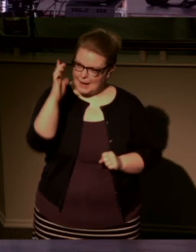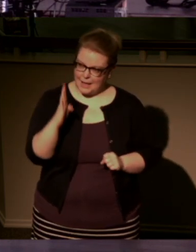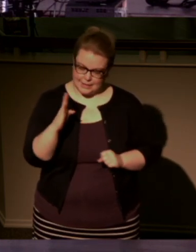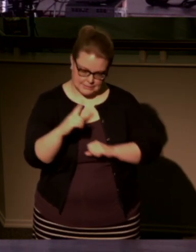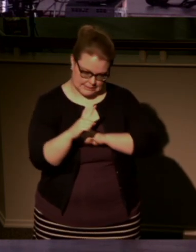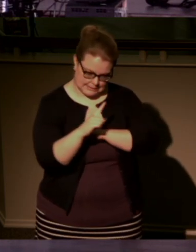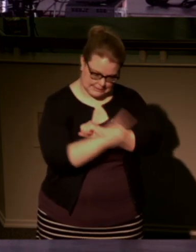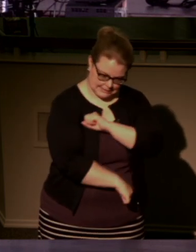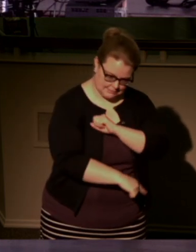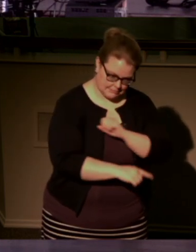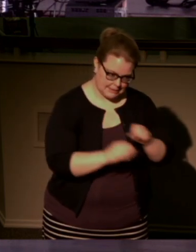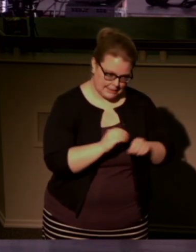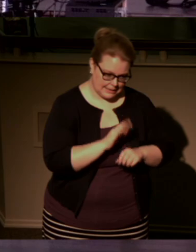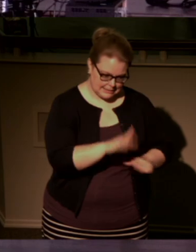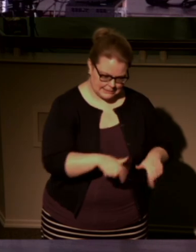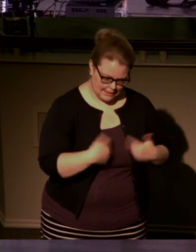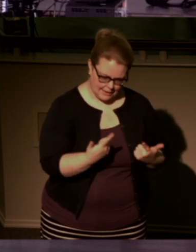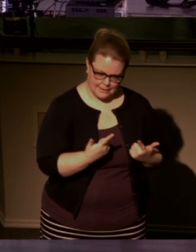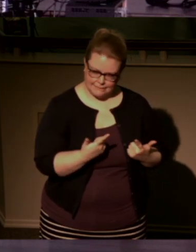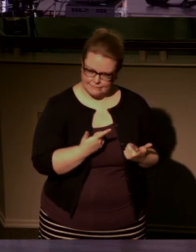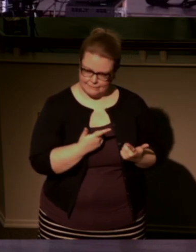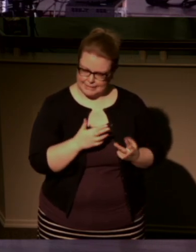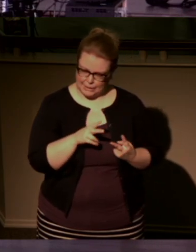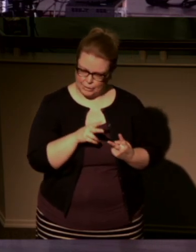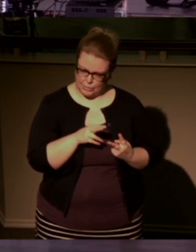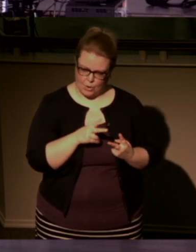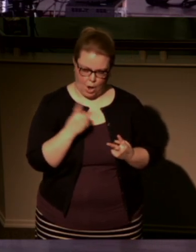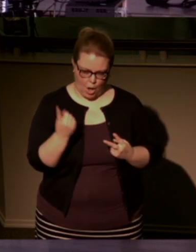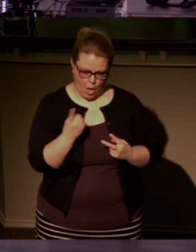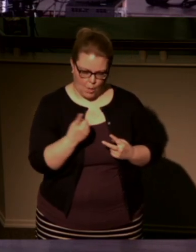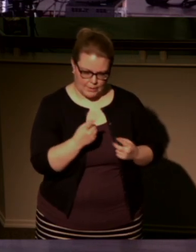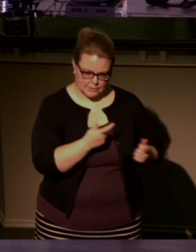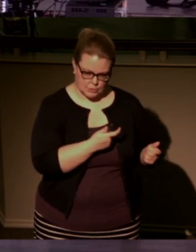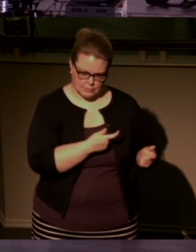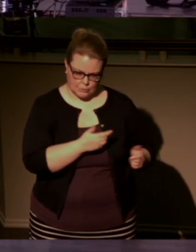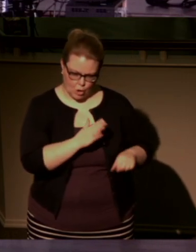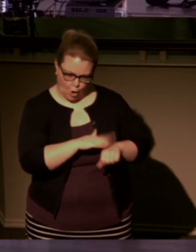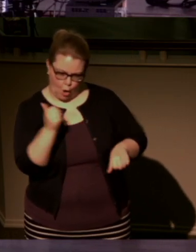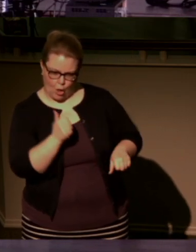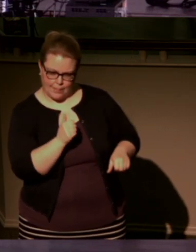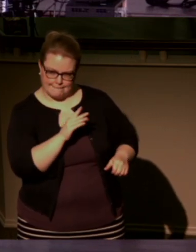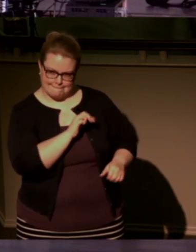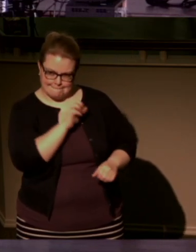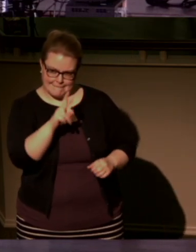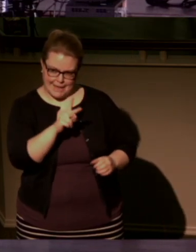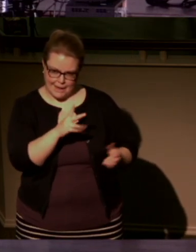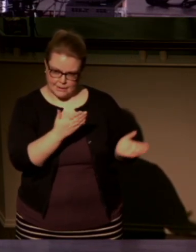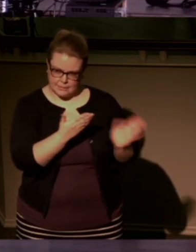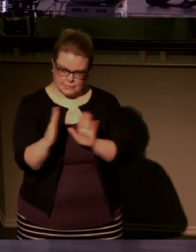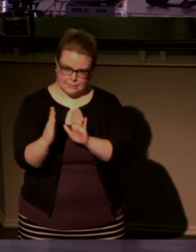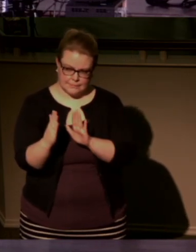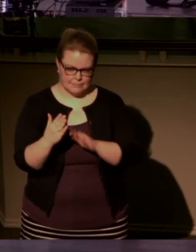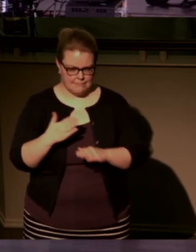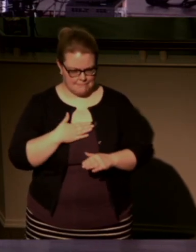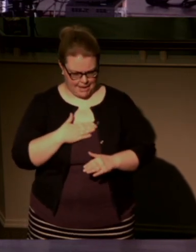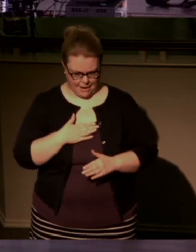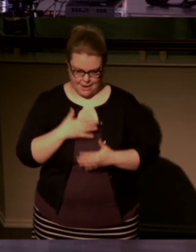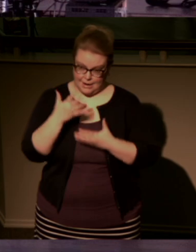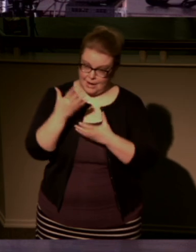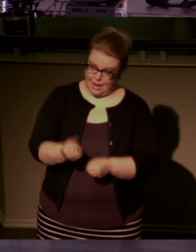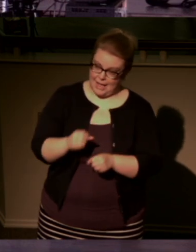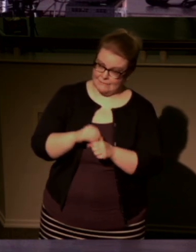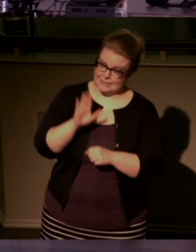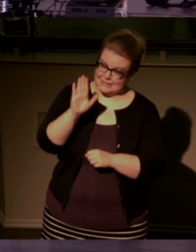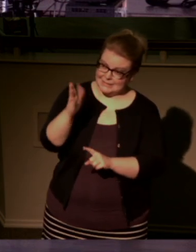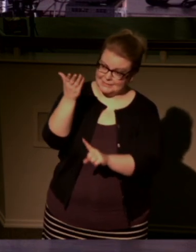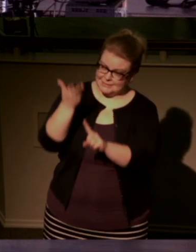discipline in his life. Either way, there was always a callback. And my confidence in God's character grew because of what I saw